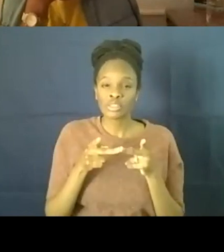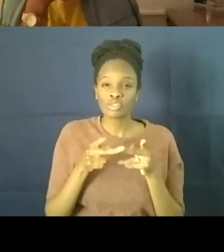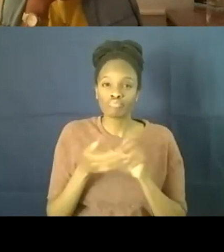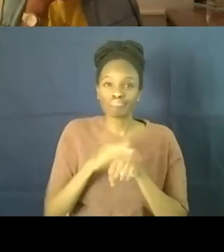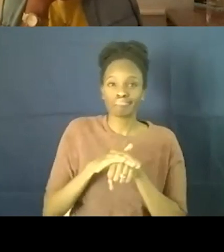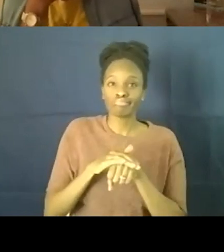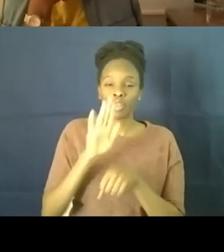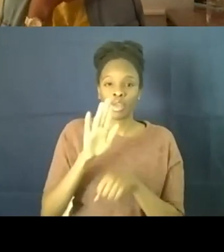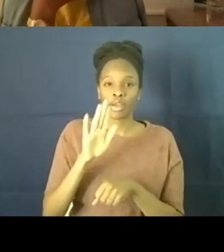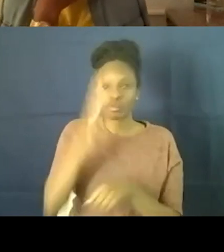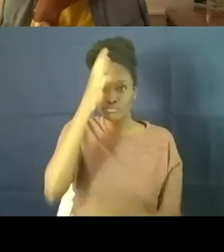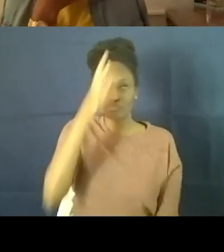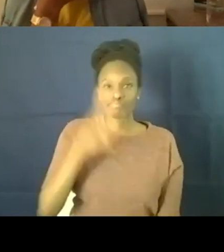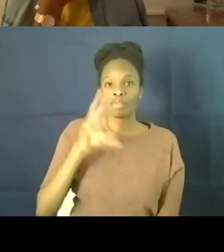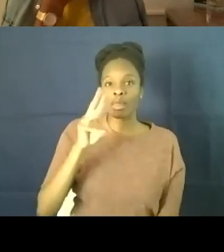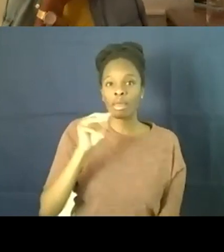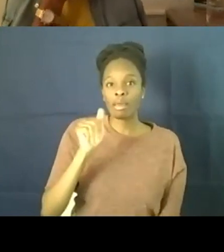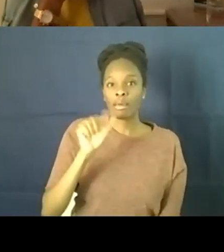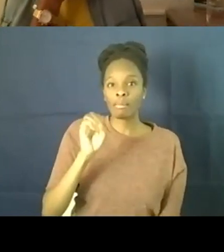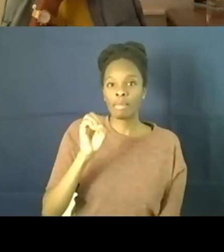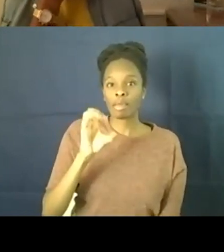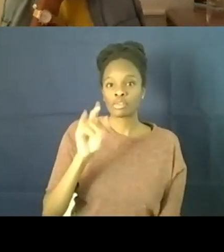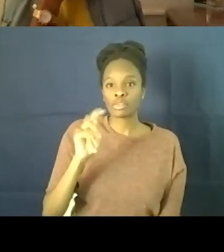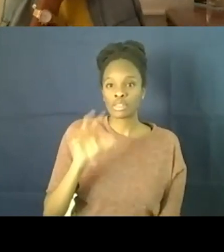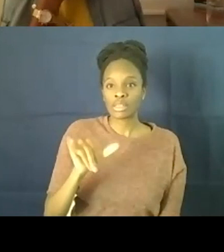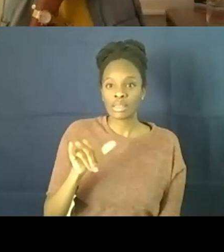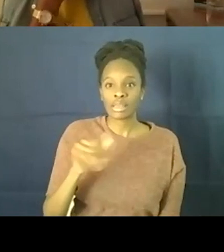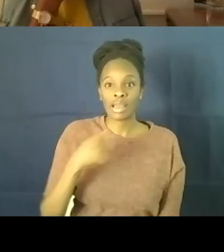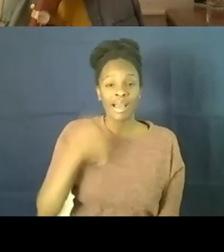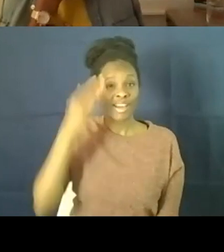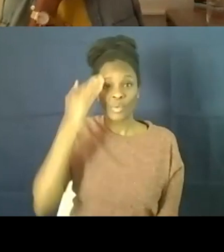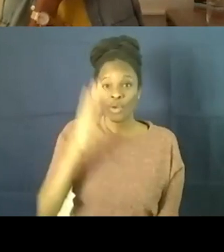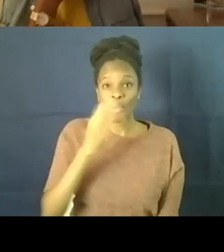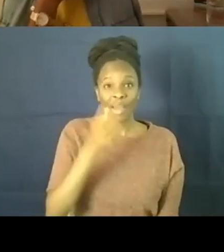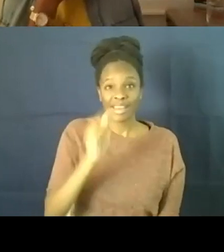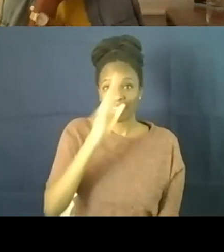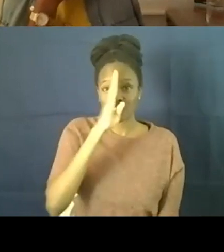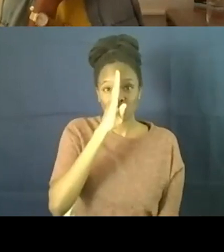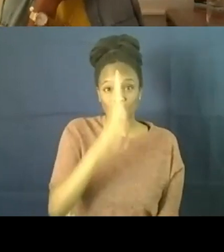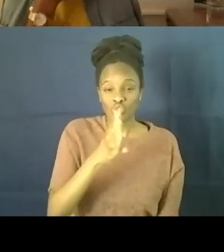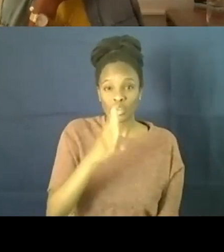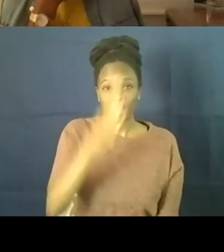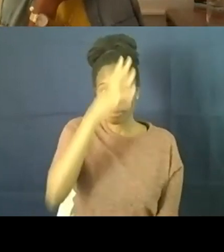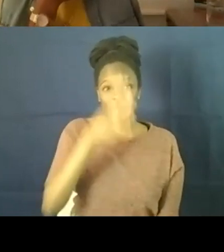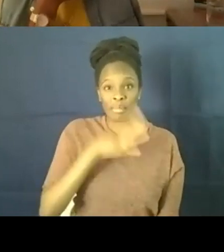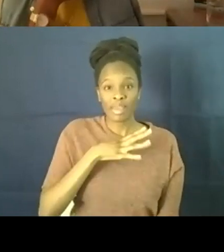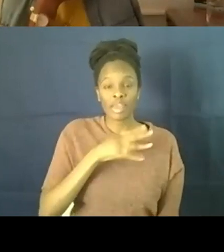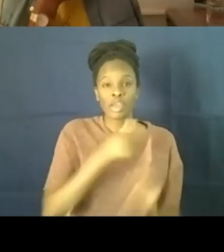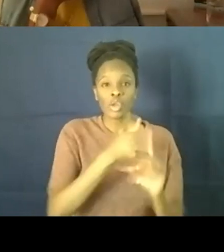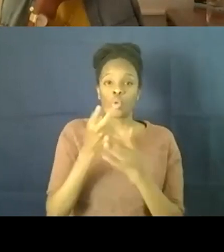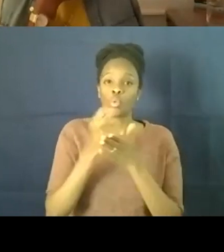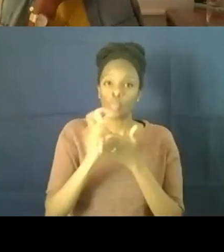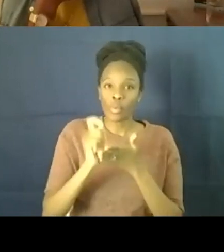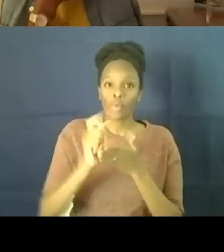like I've just because anecdotally, I don't know of any straight men who've really written about masculinity and what it means to be about